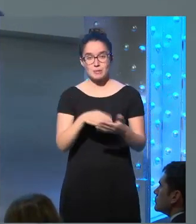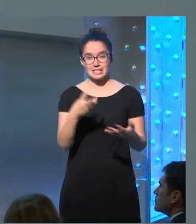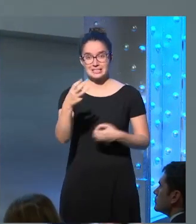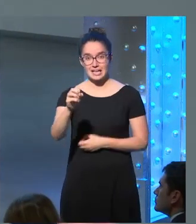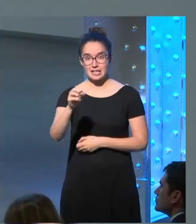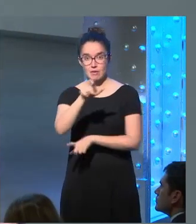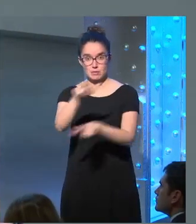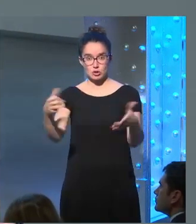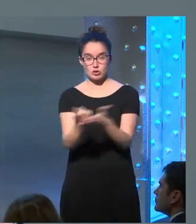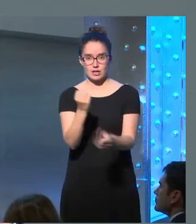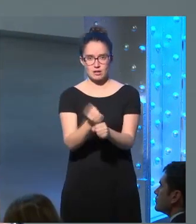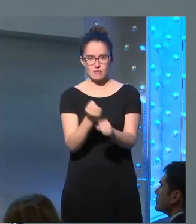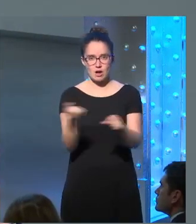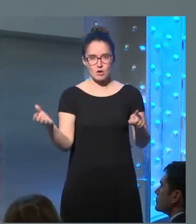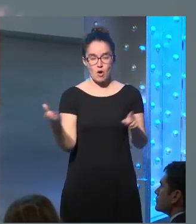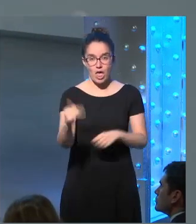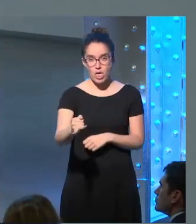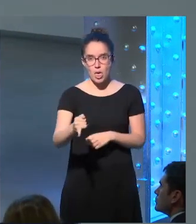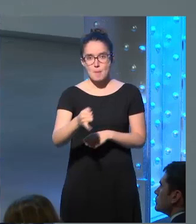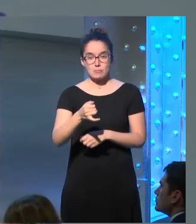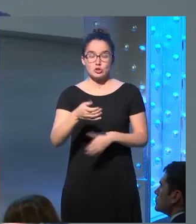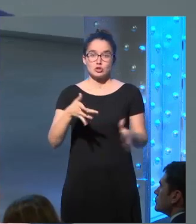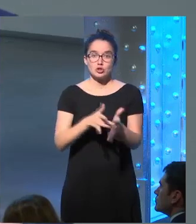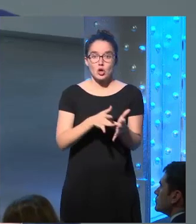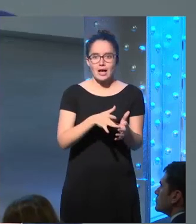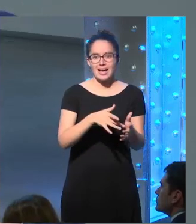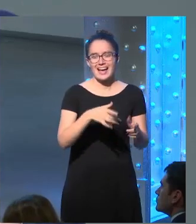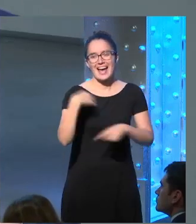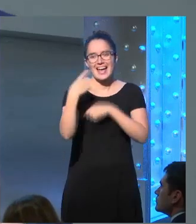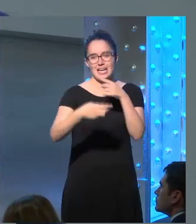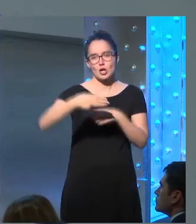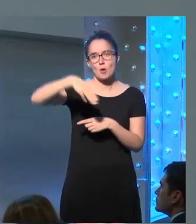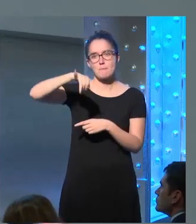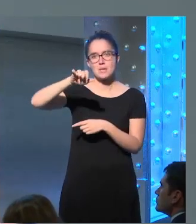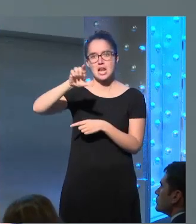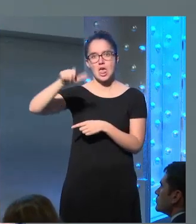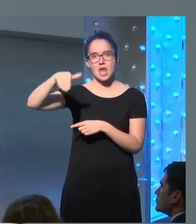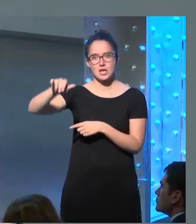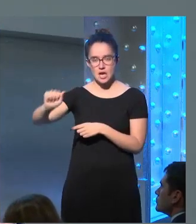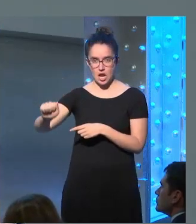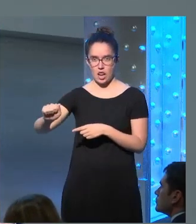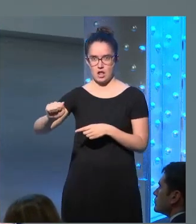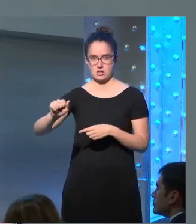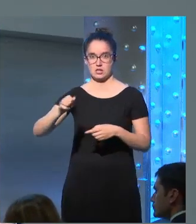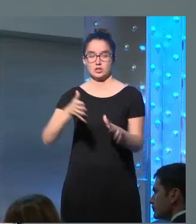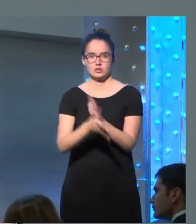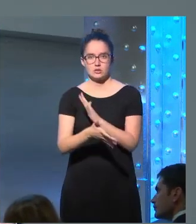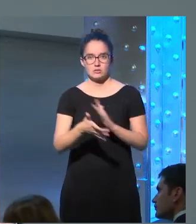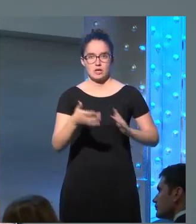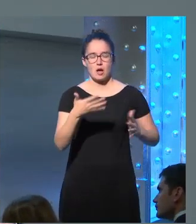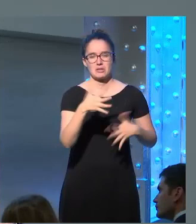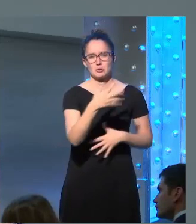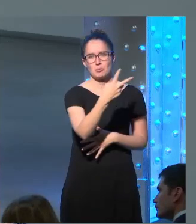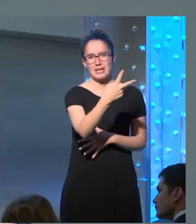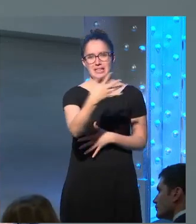by 2030 of the people that are working will belong to the centennial or millennial generations. We have just